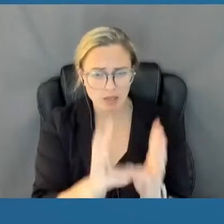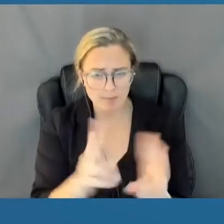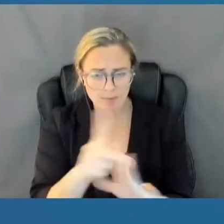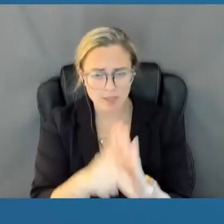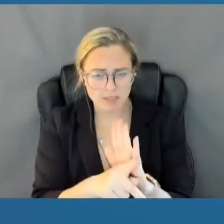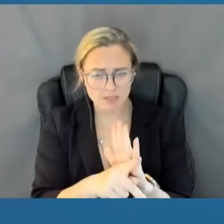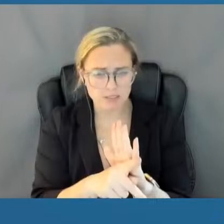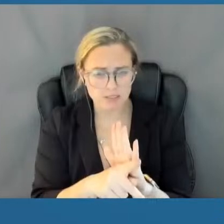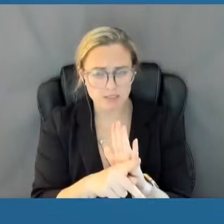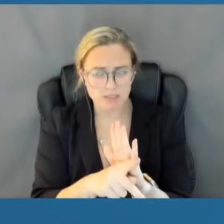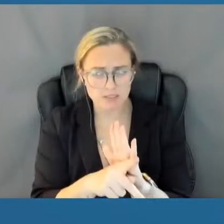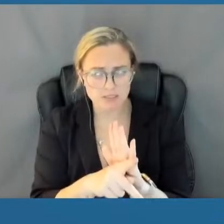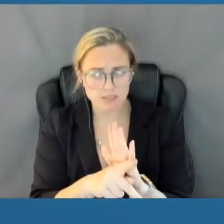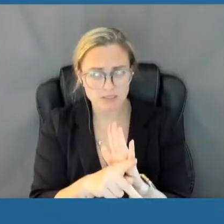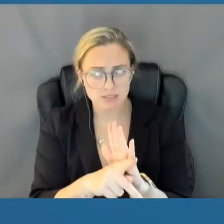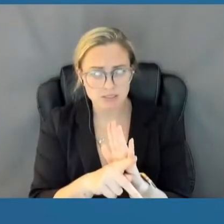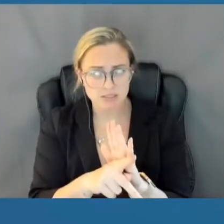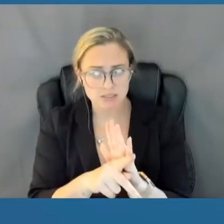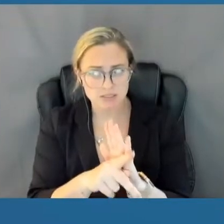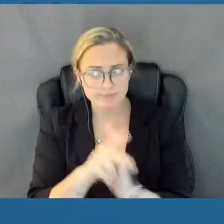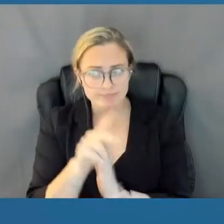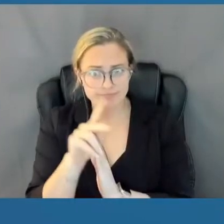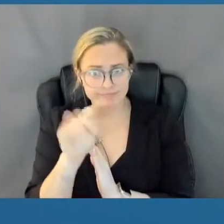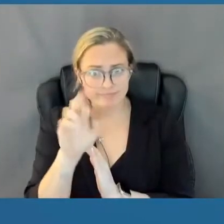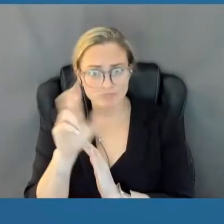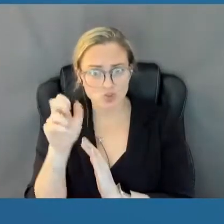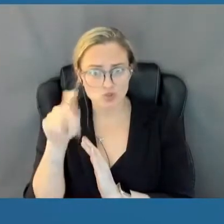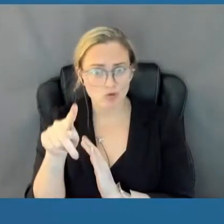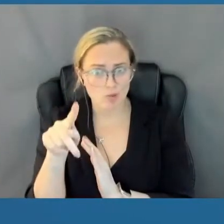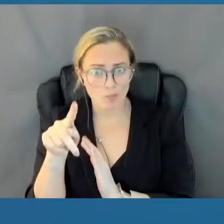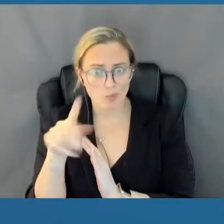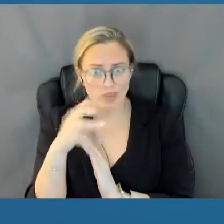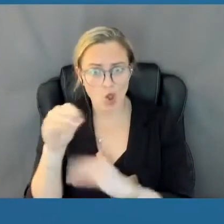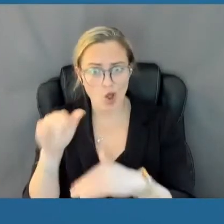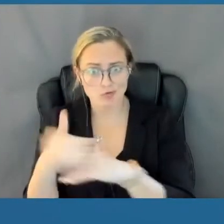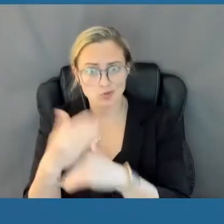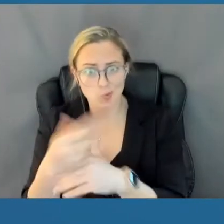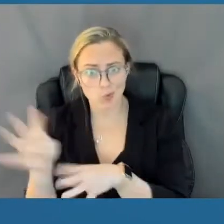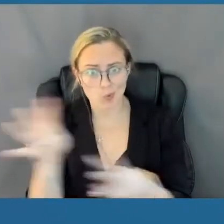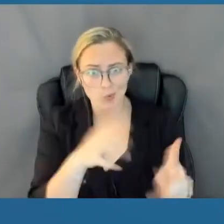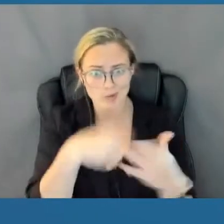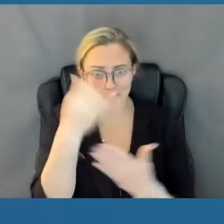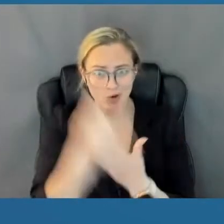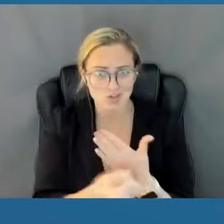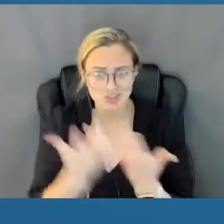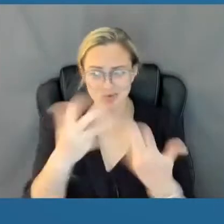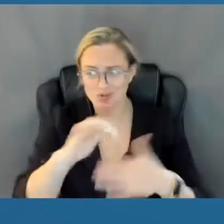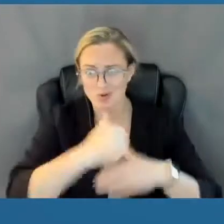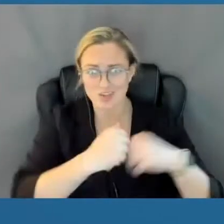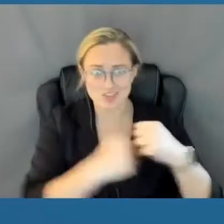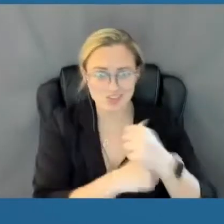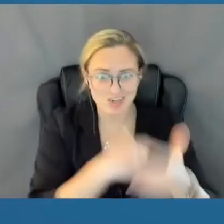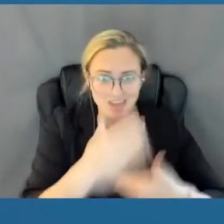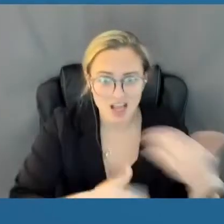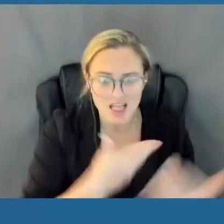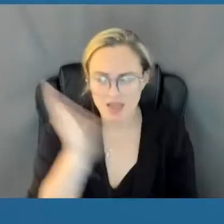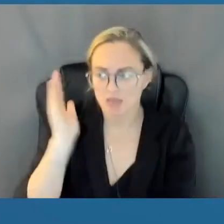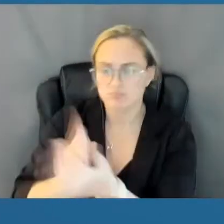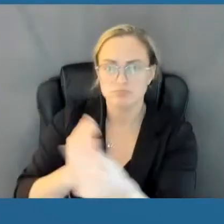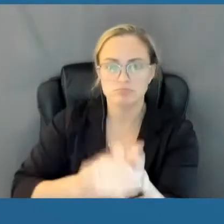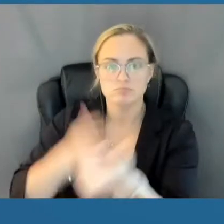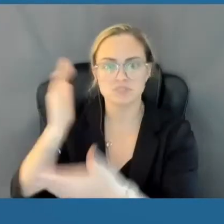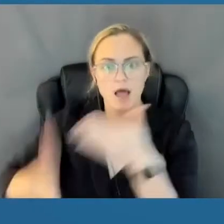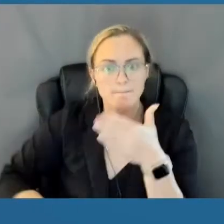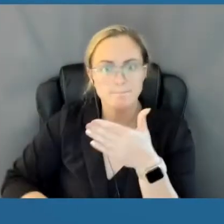Trump, pulling the plug almost on an offshore wind project that was already under construction. And one more, is the expanded waivers for